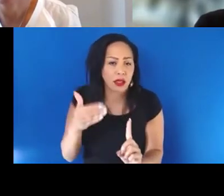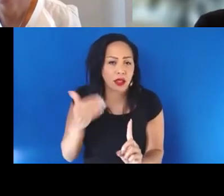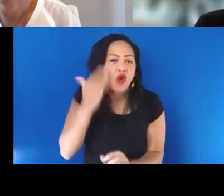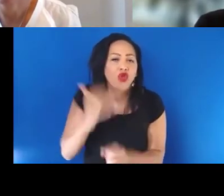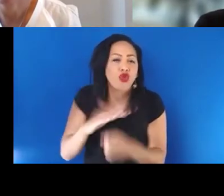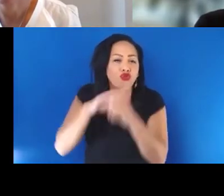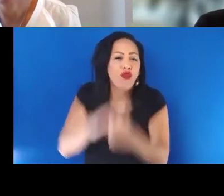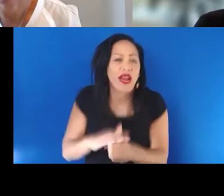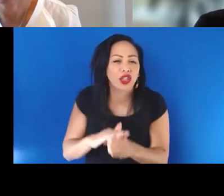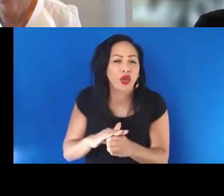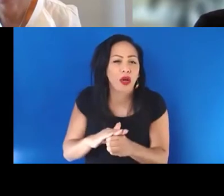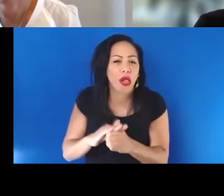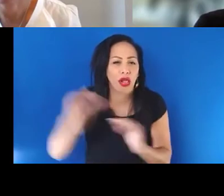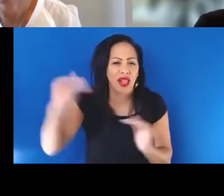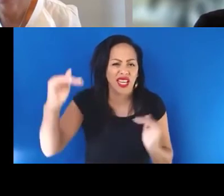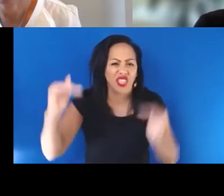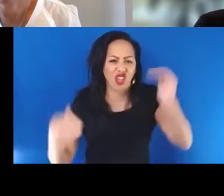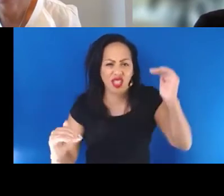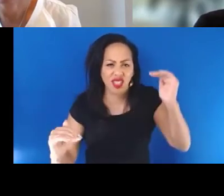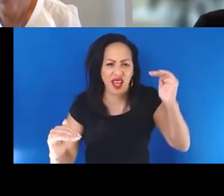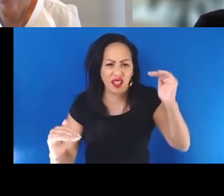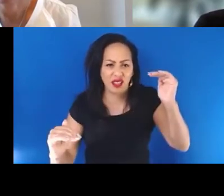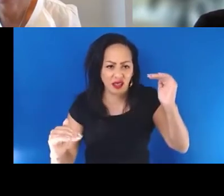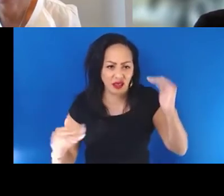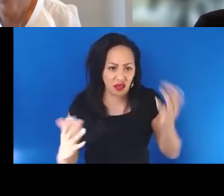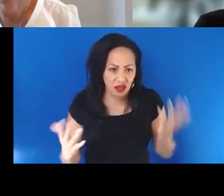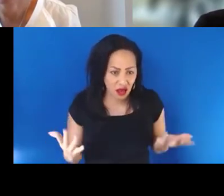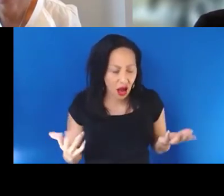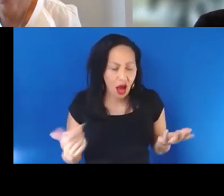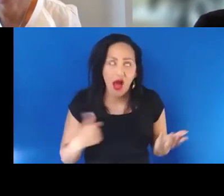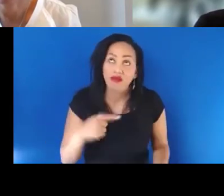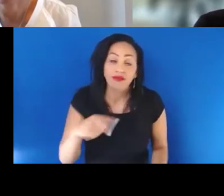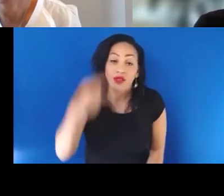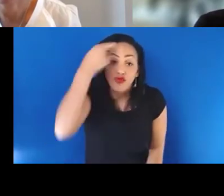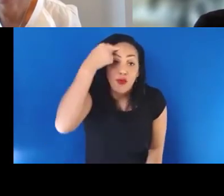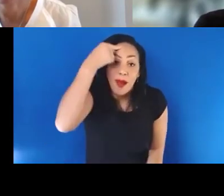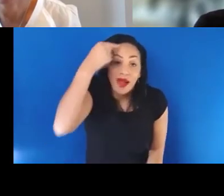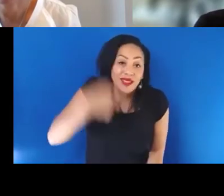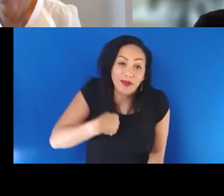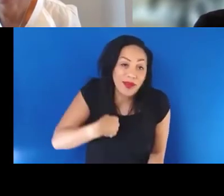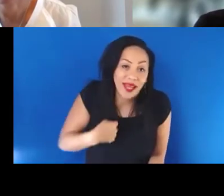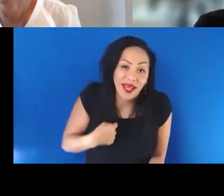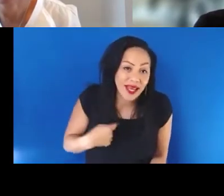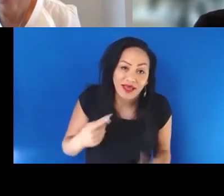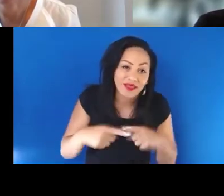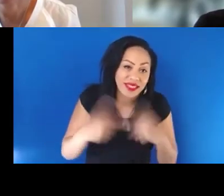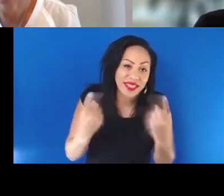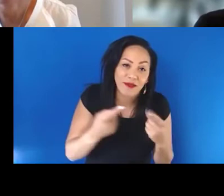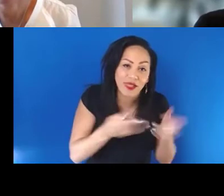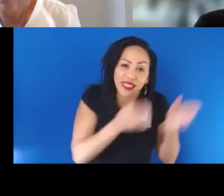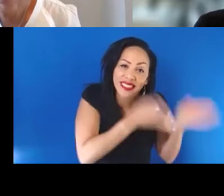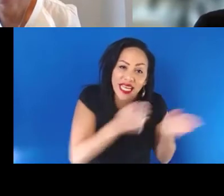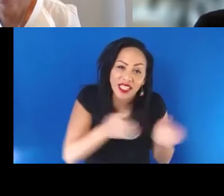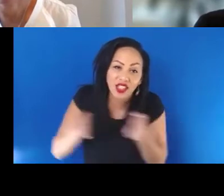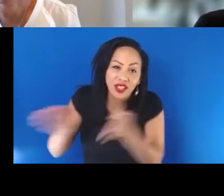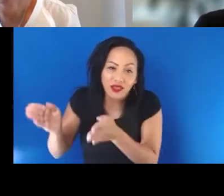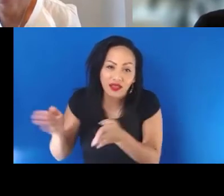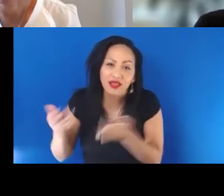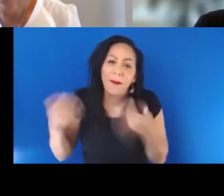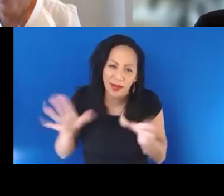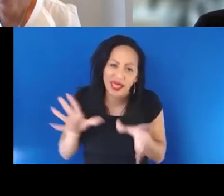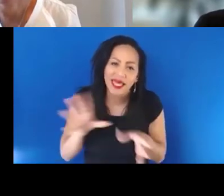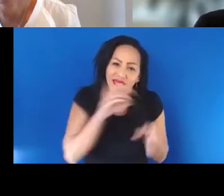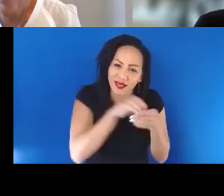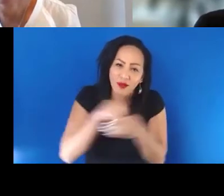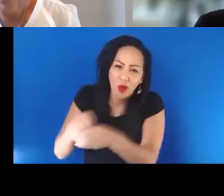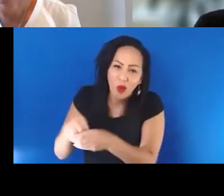and the stories that we're telling, because it takes me back to different sessions that we've had, because we started end